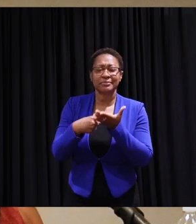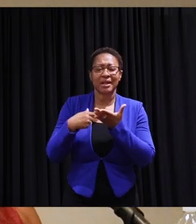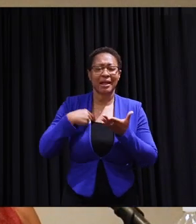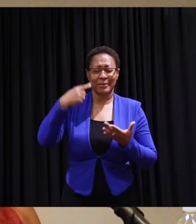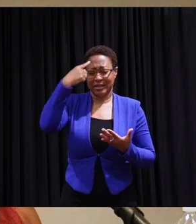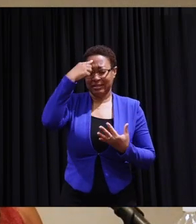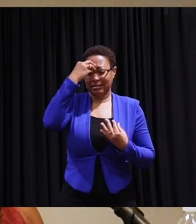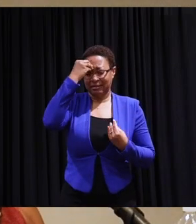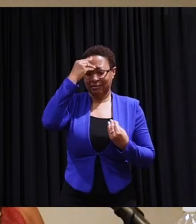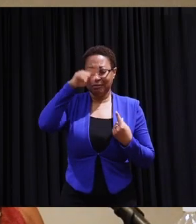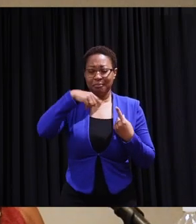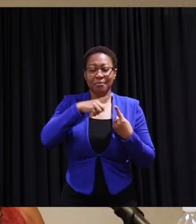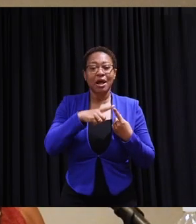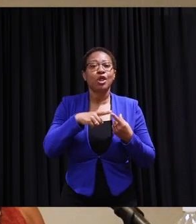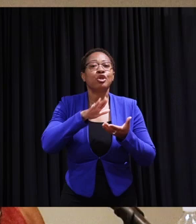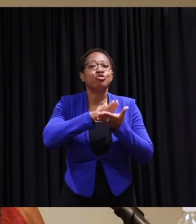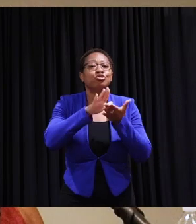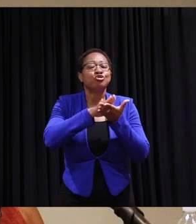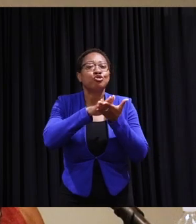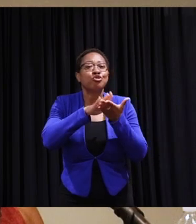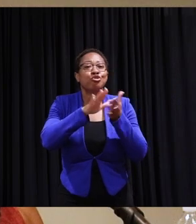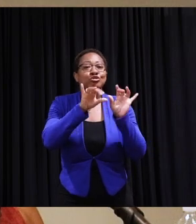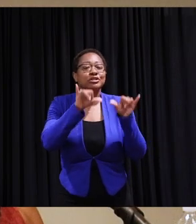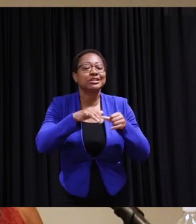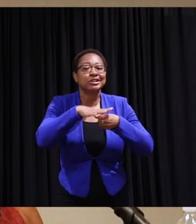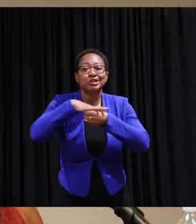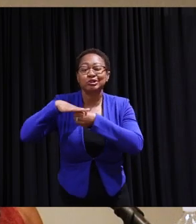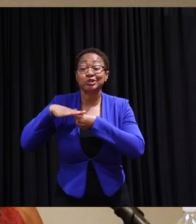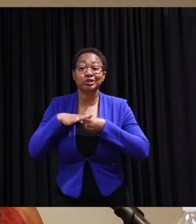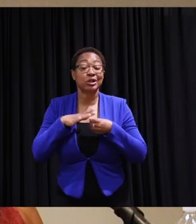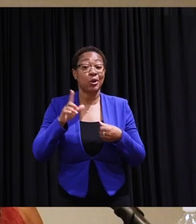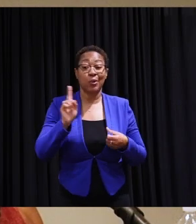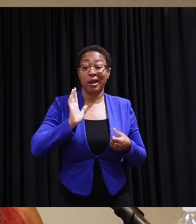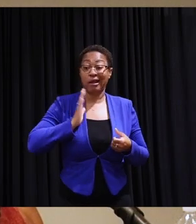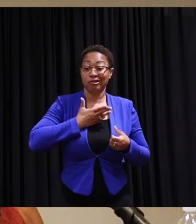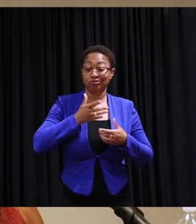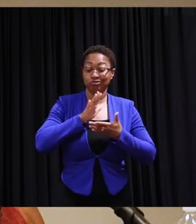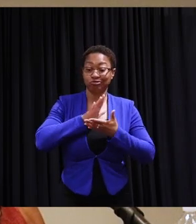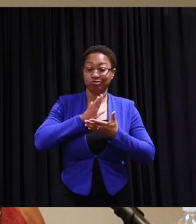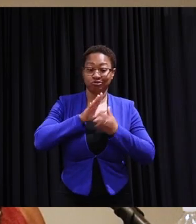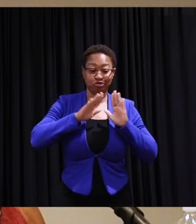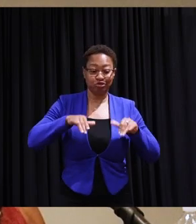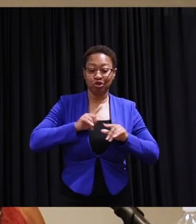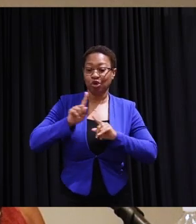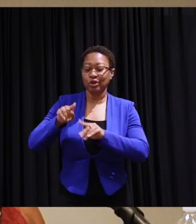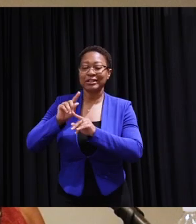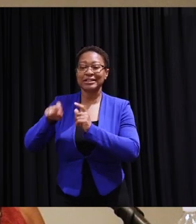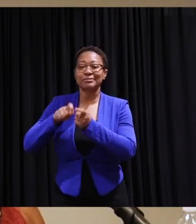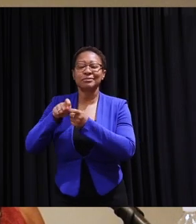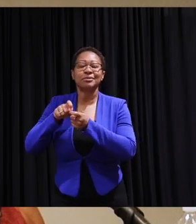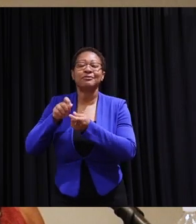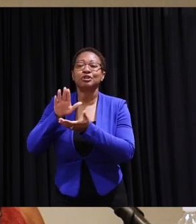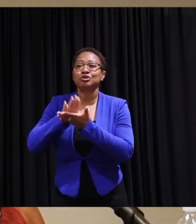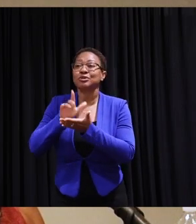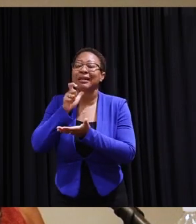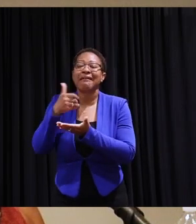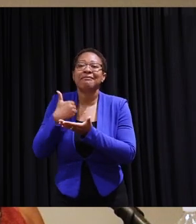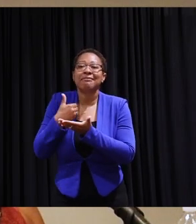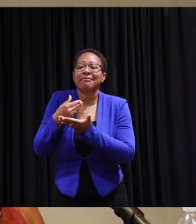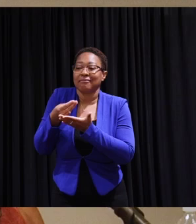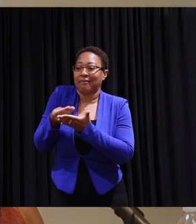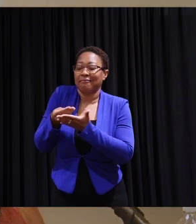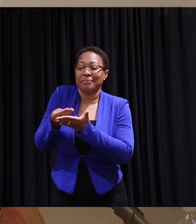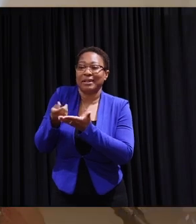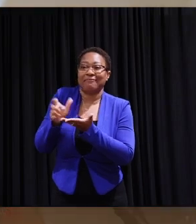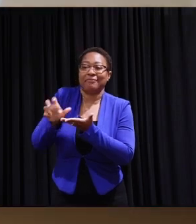thinking about like the school districts and having like our children go to specific schools that don't have enough funding, or